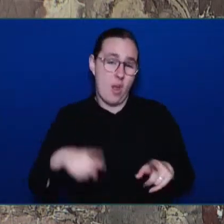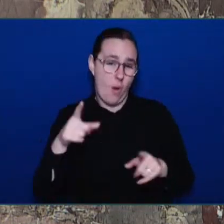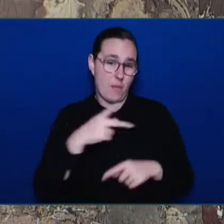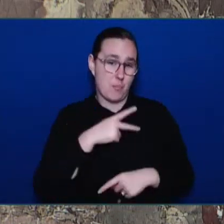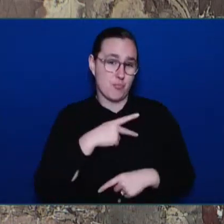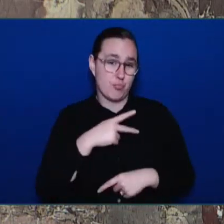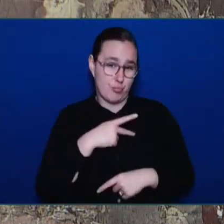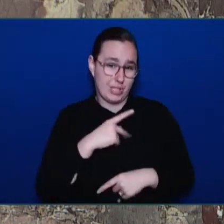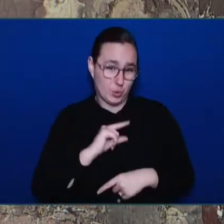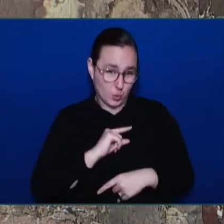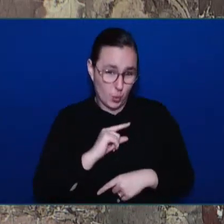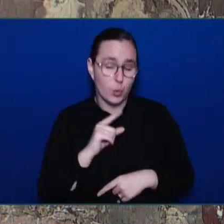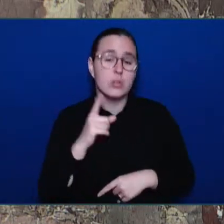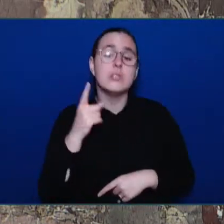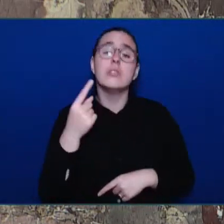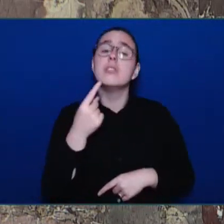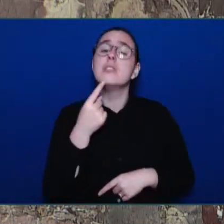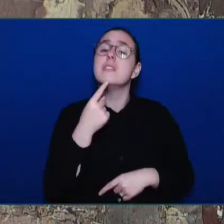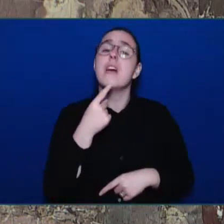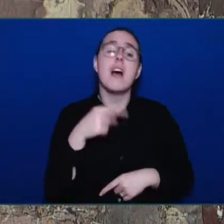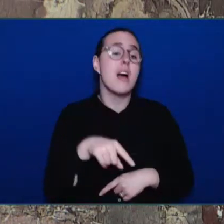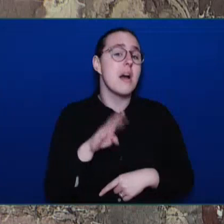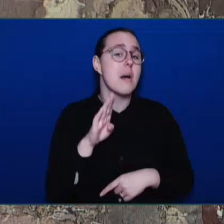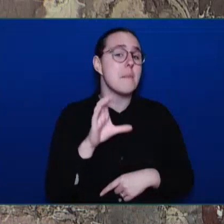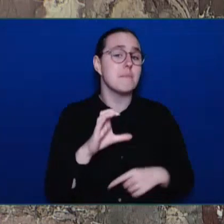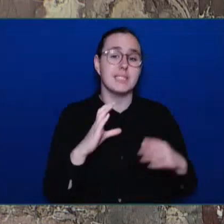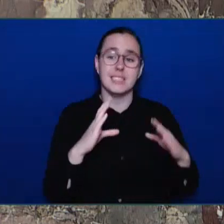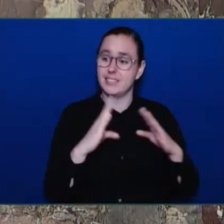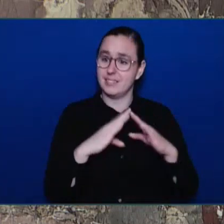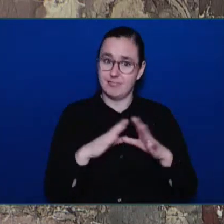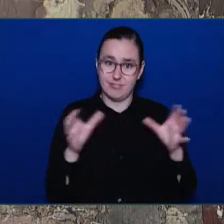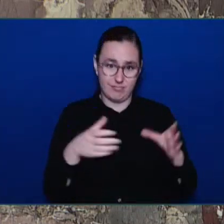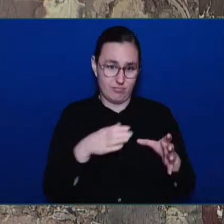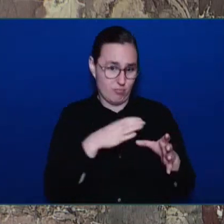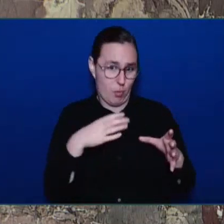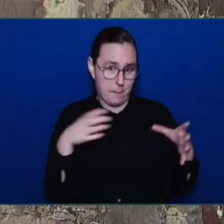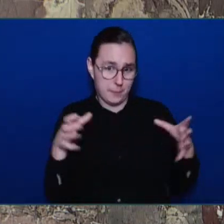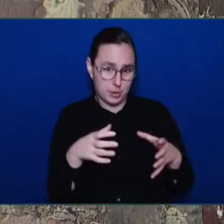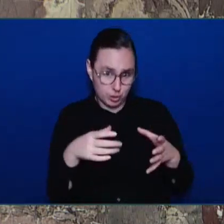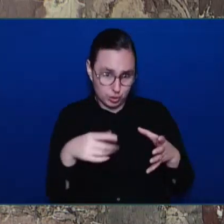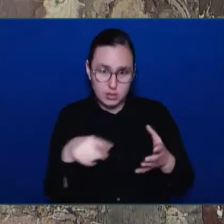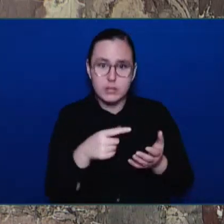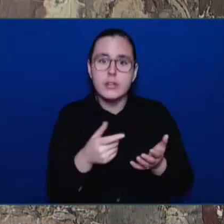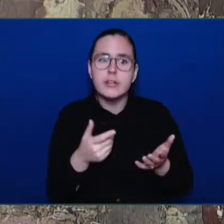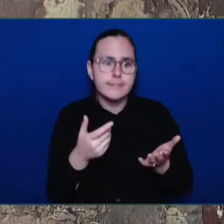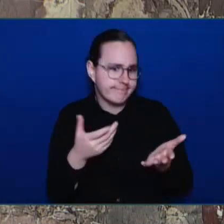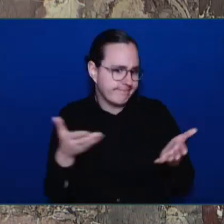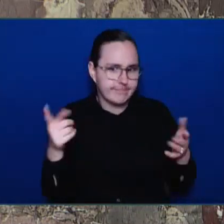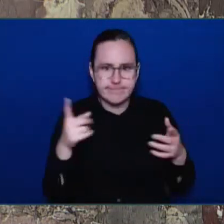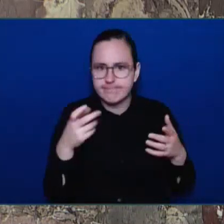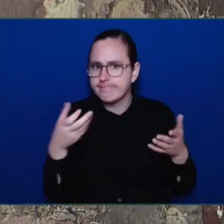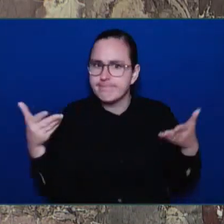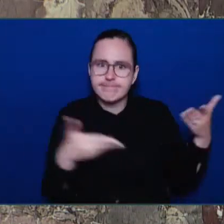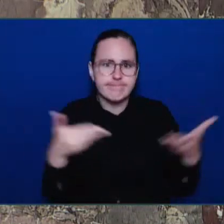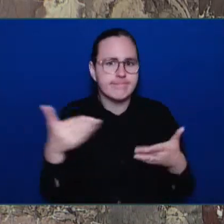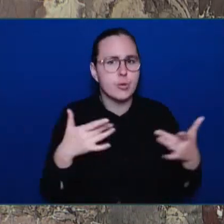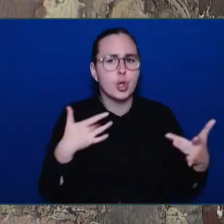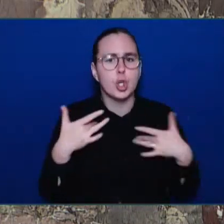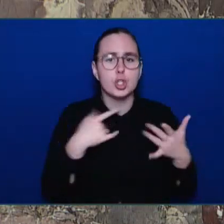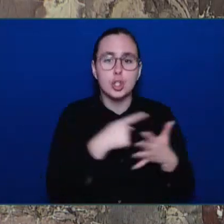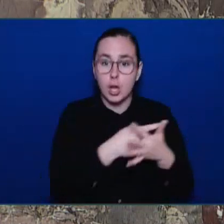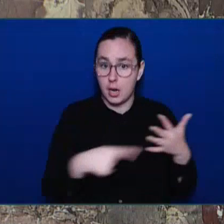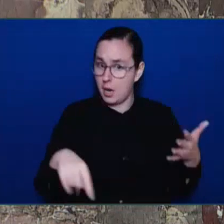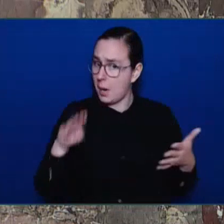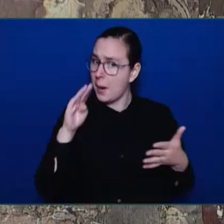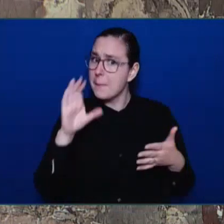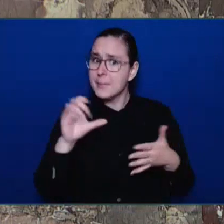forward concerns, and as you know, the provincial government has acted very quickly on it. They have two very, very qualified individuals that are going to be